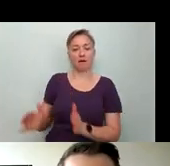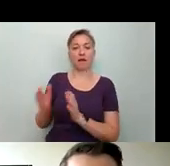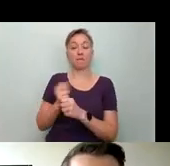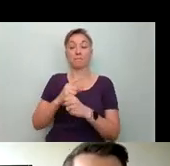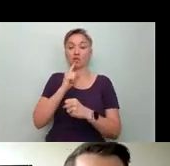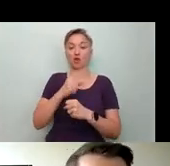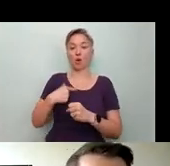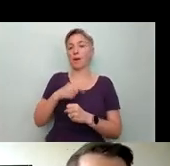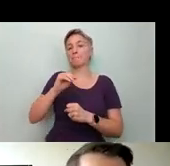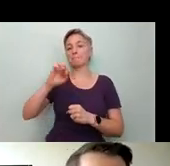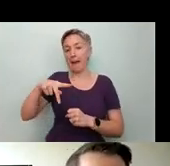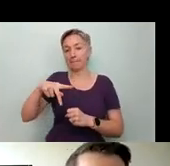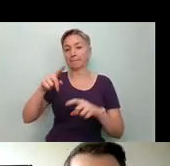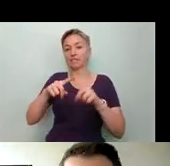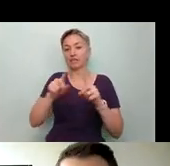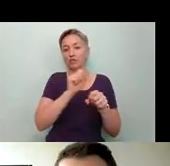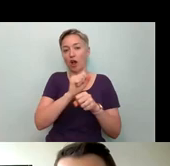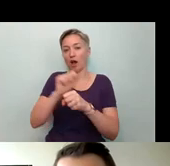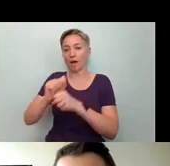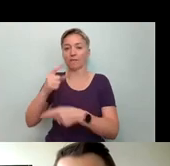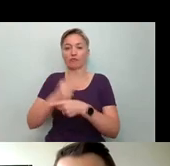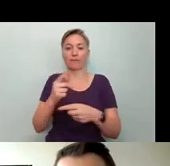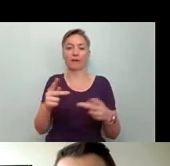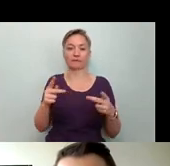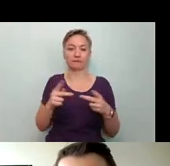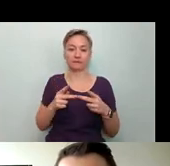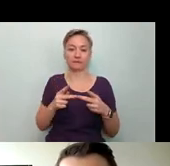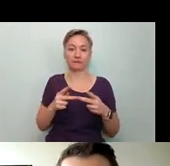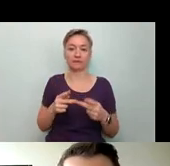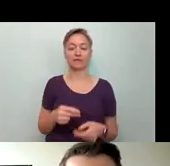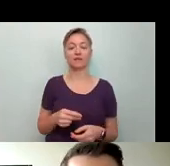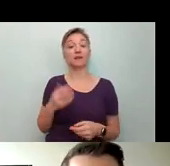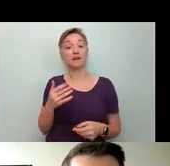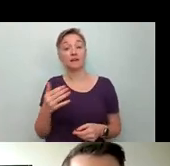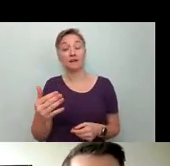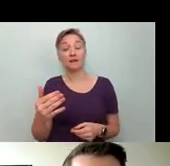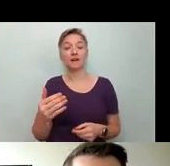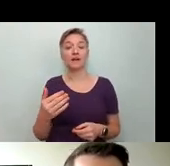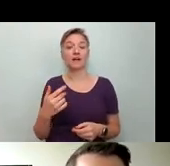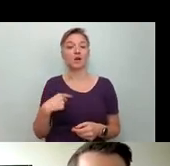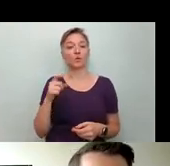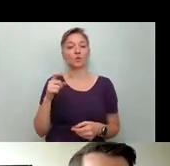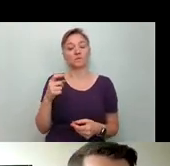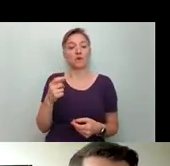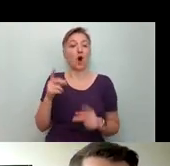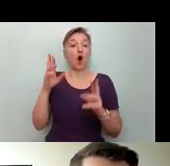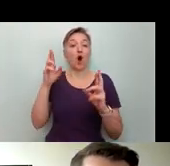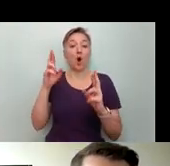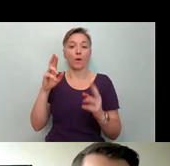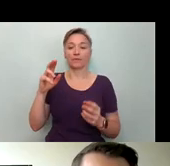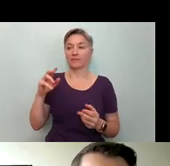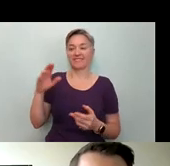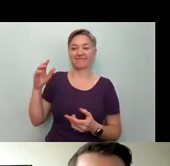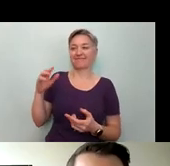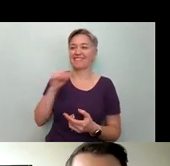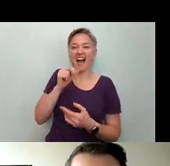place. And then ultimately, we have to get to a place where, you know, we are utilizing less and less those heavily generic